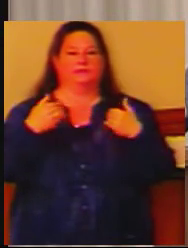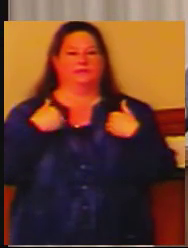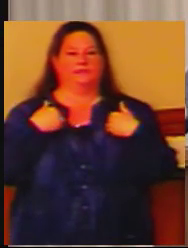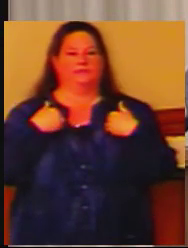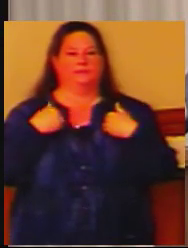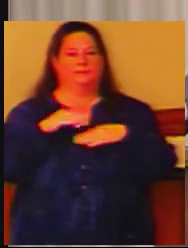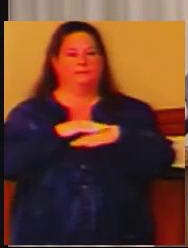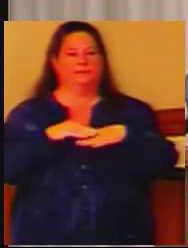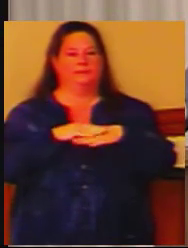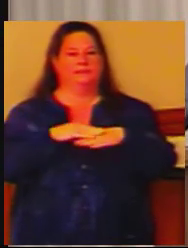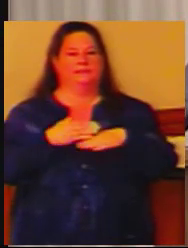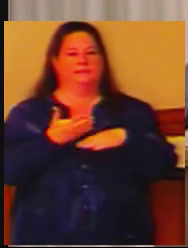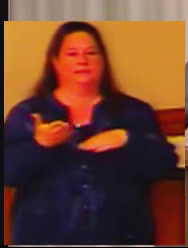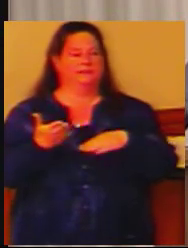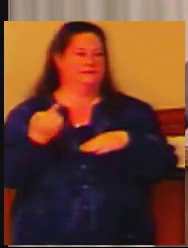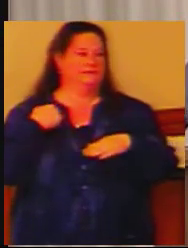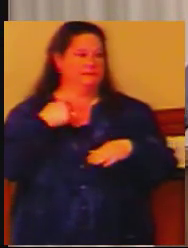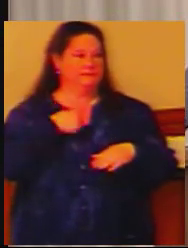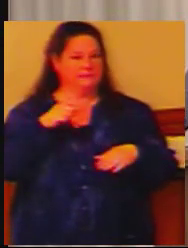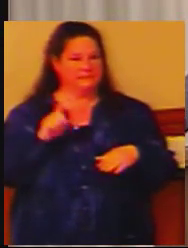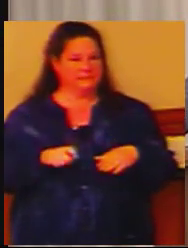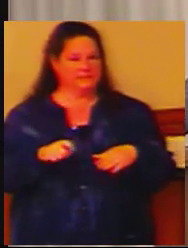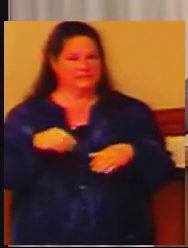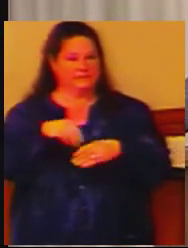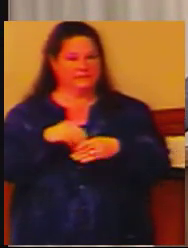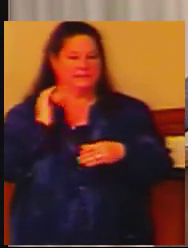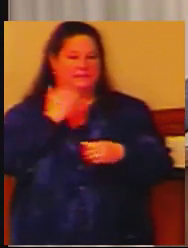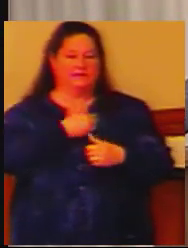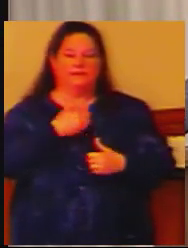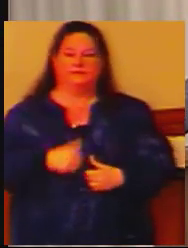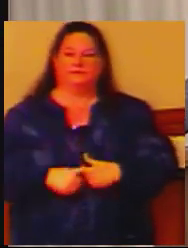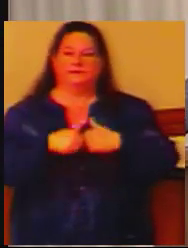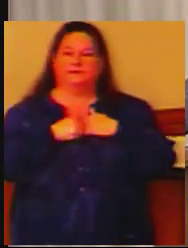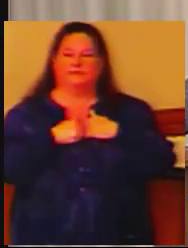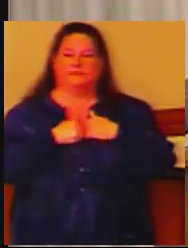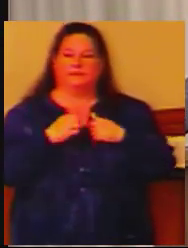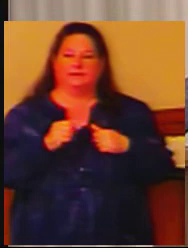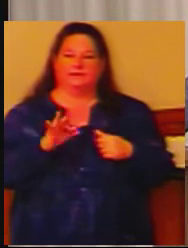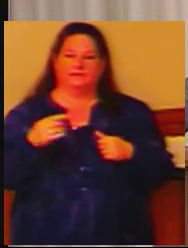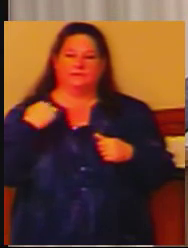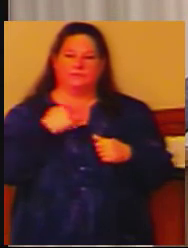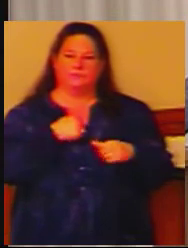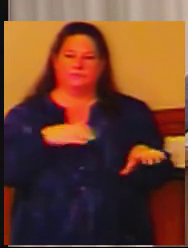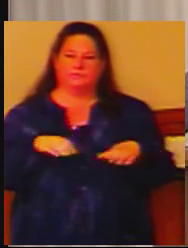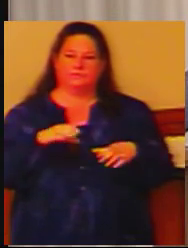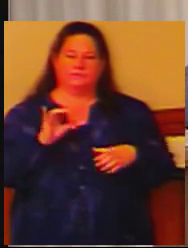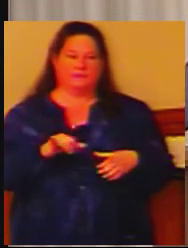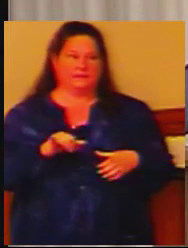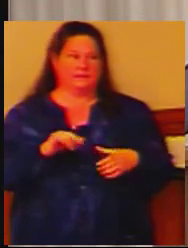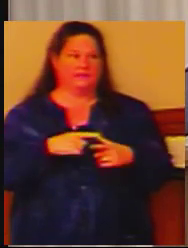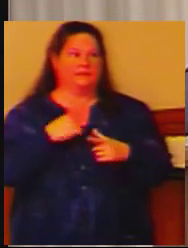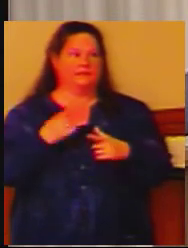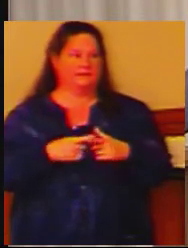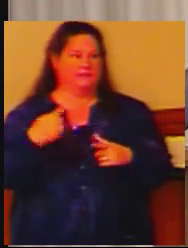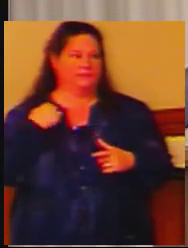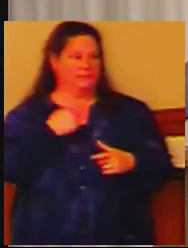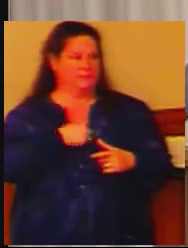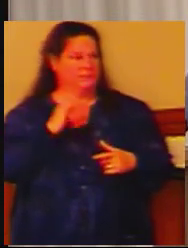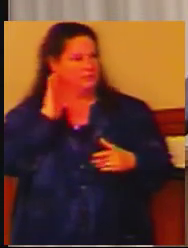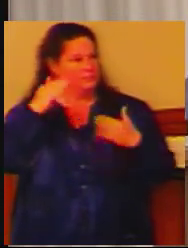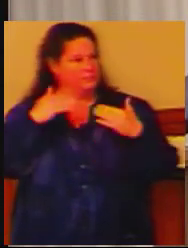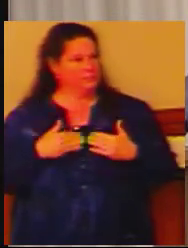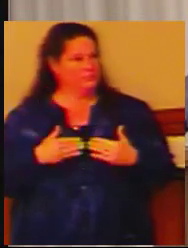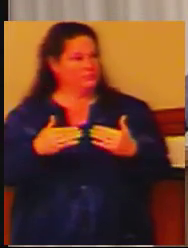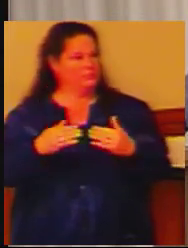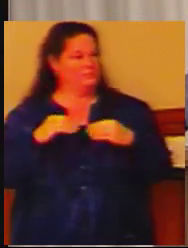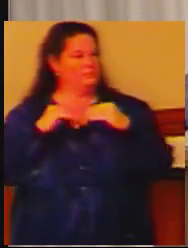basic needs that are met in our lives. And if we do that, then we'll be moving forward